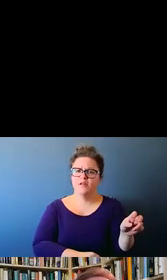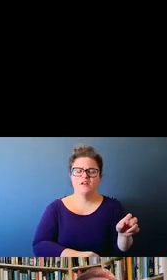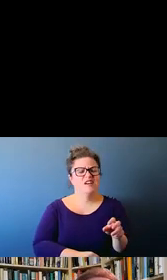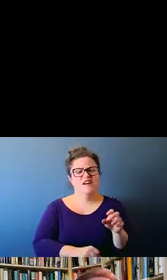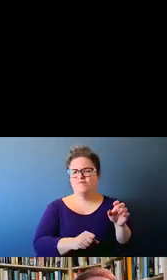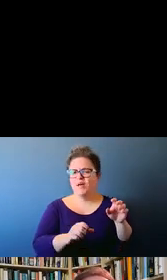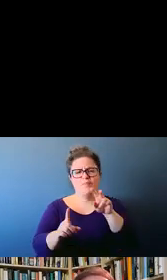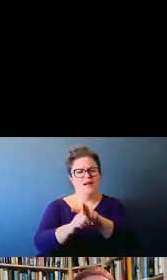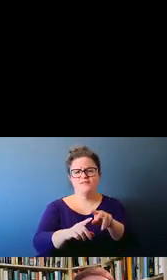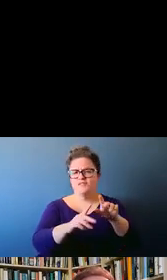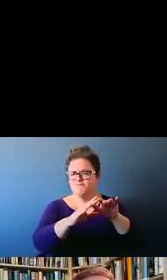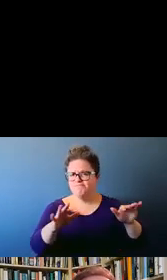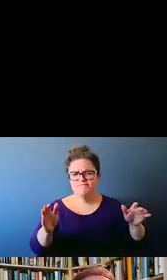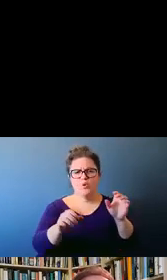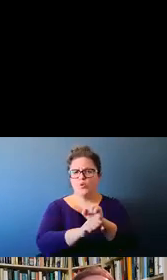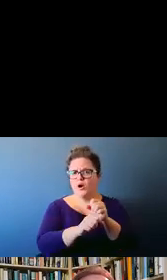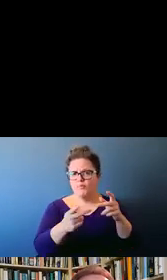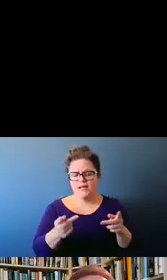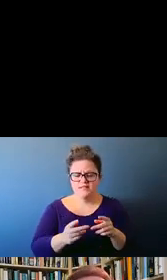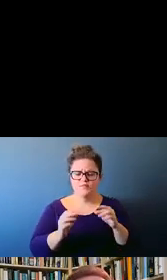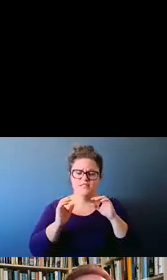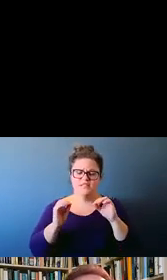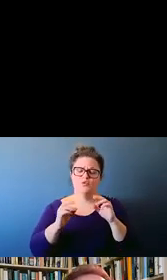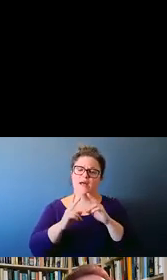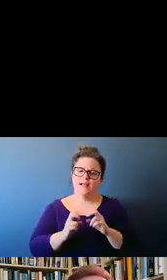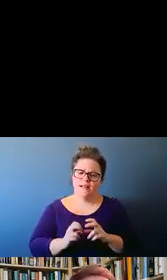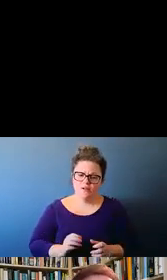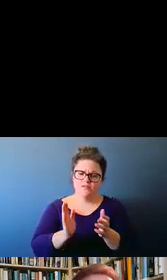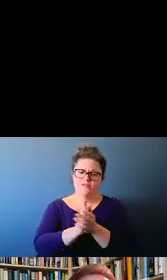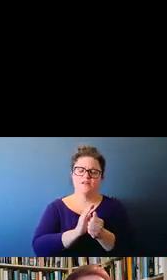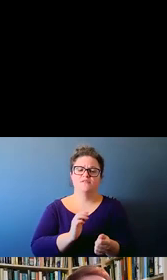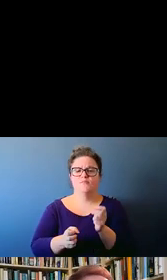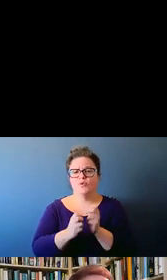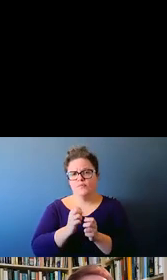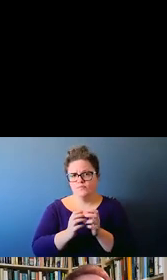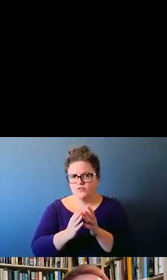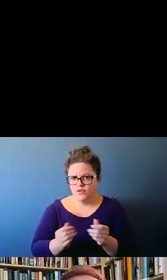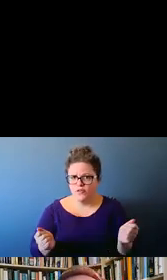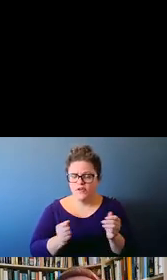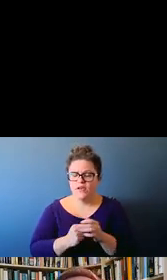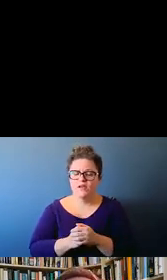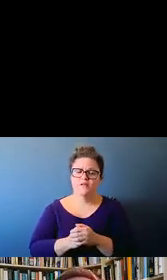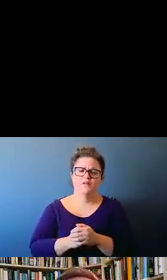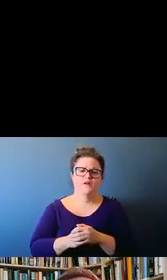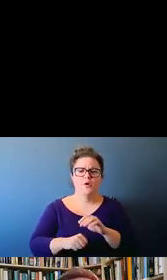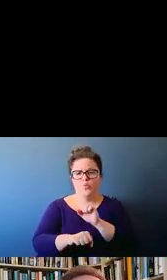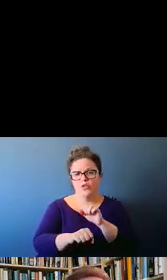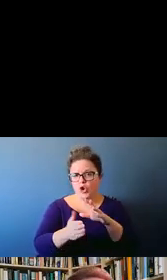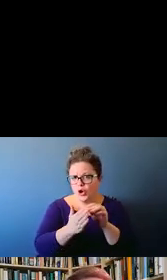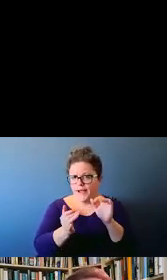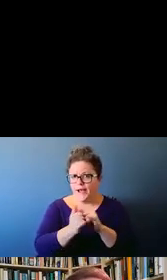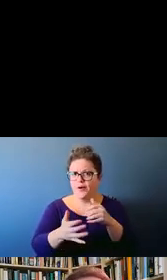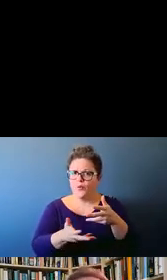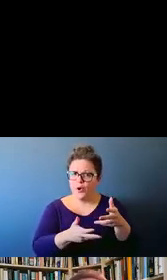So analytical skills, problem solving, effective communication, learning how to work with a team, learning how to